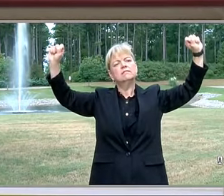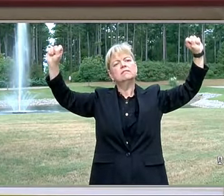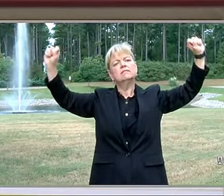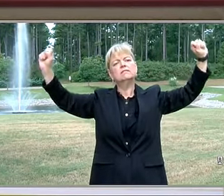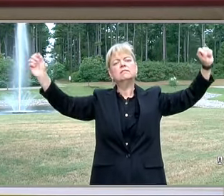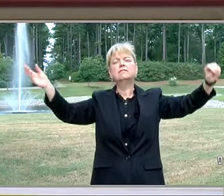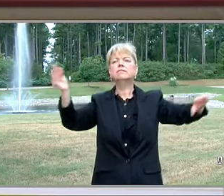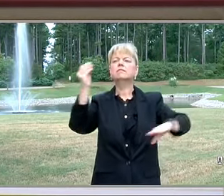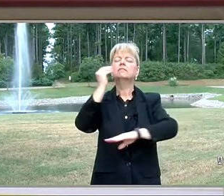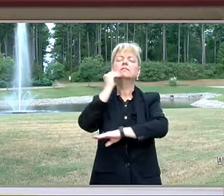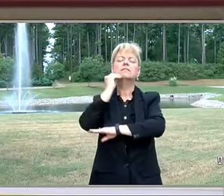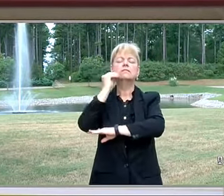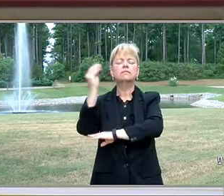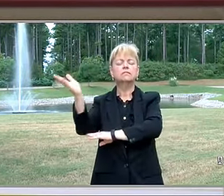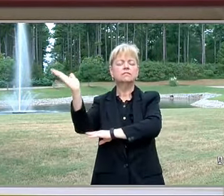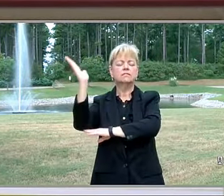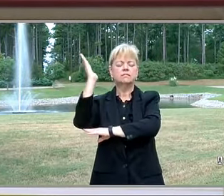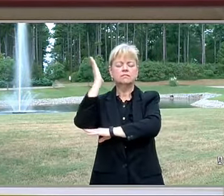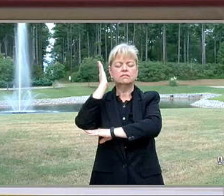free and the